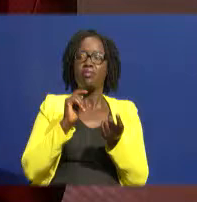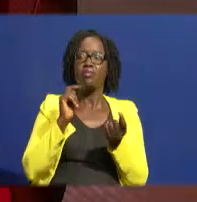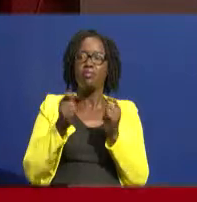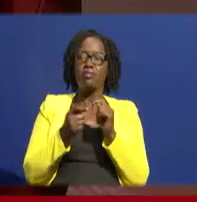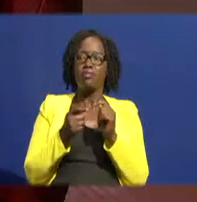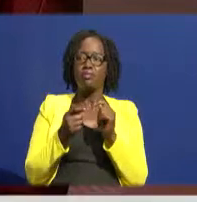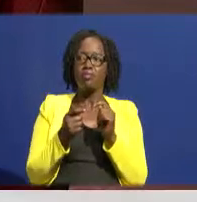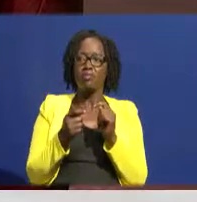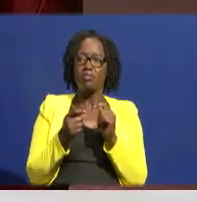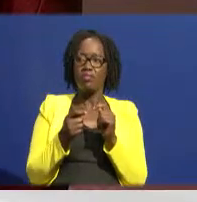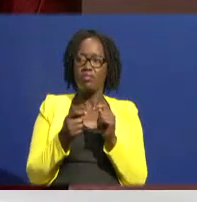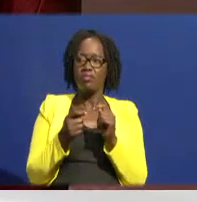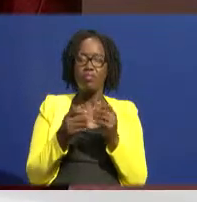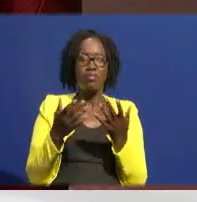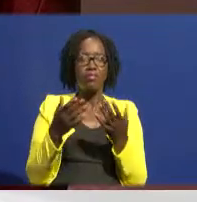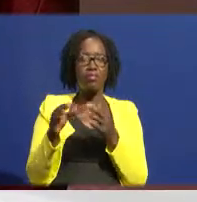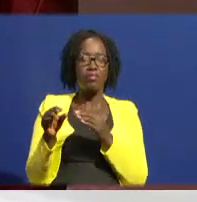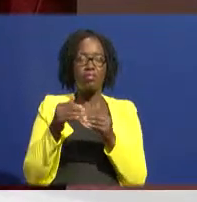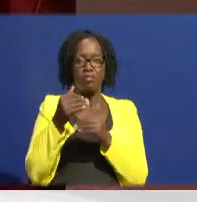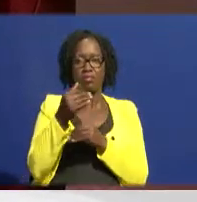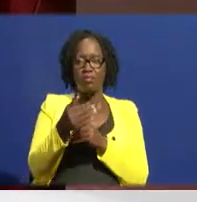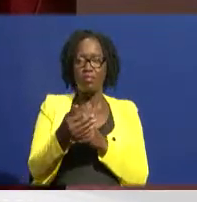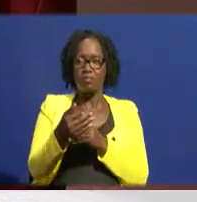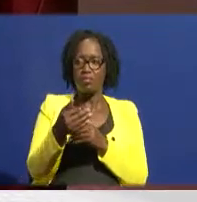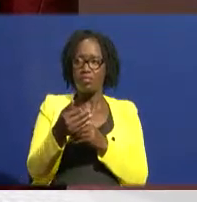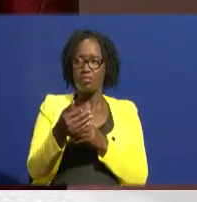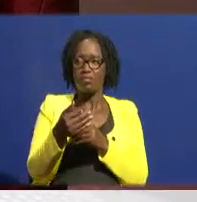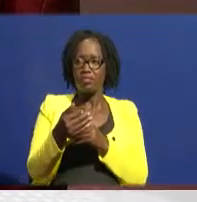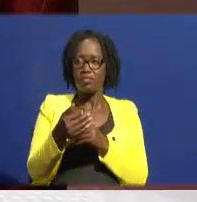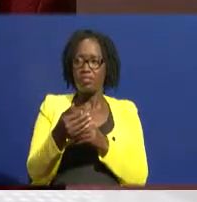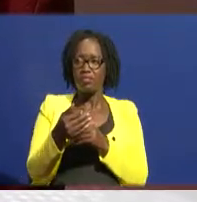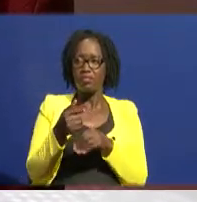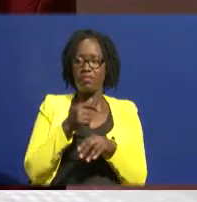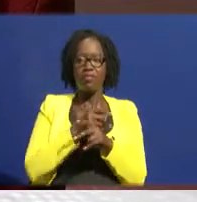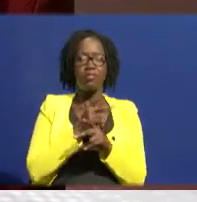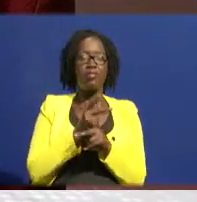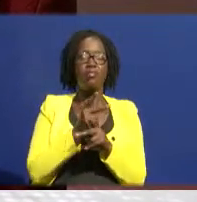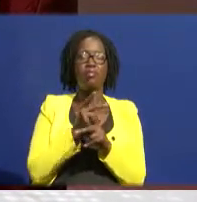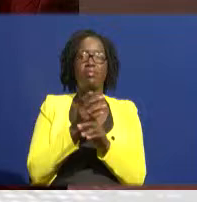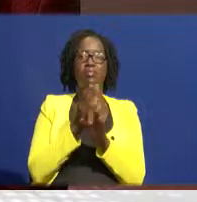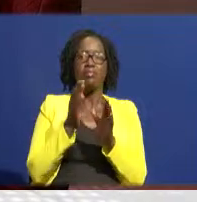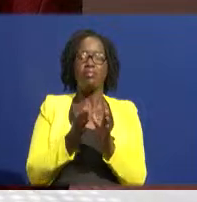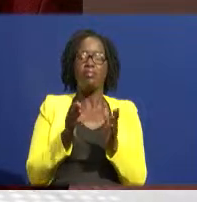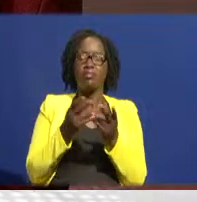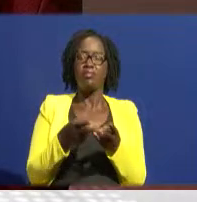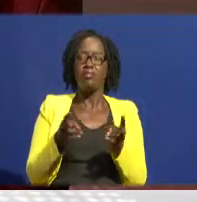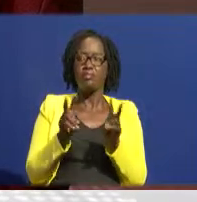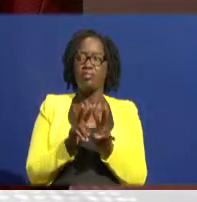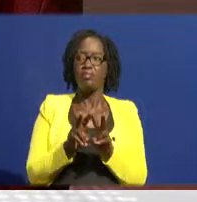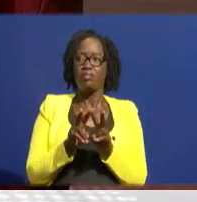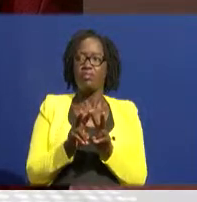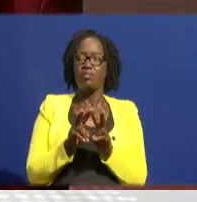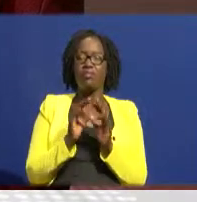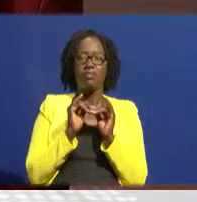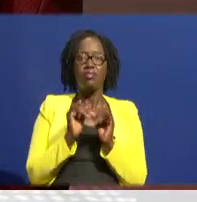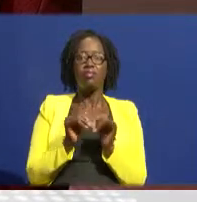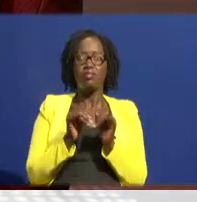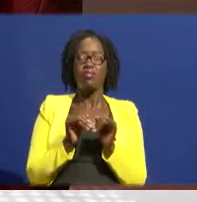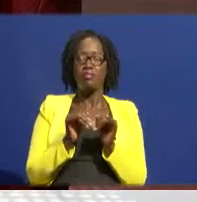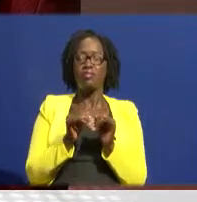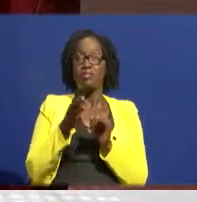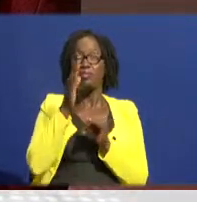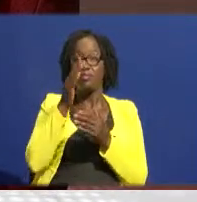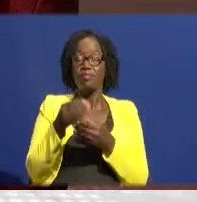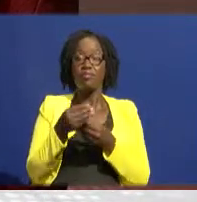been modernized, and how can we move forward together with it and still retaining the Christian values? Because this media was brought by